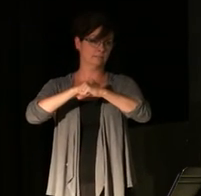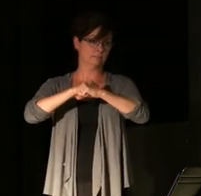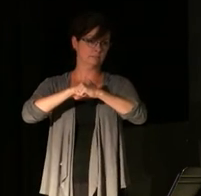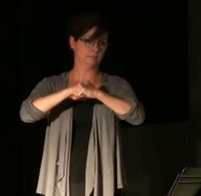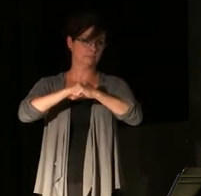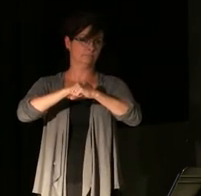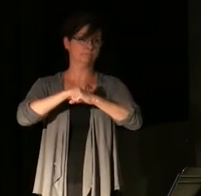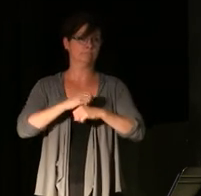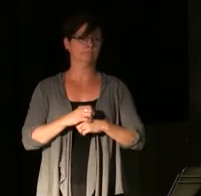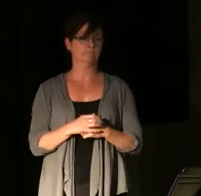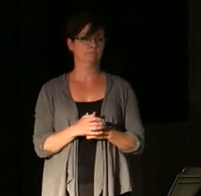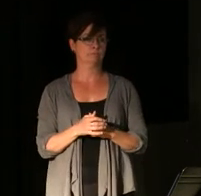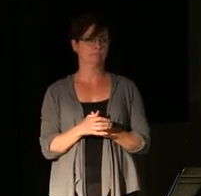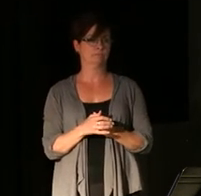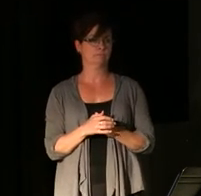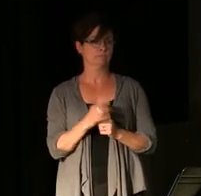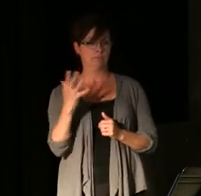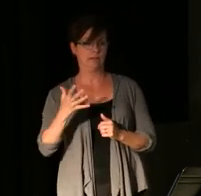side.